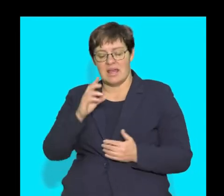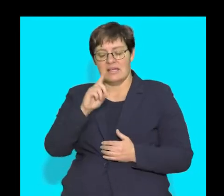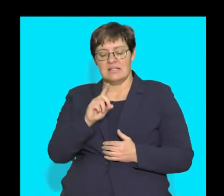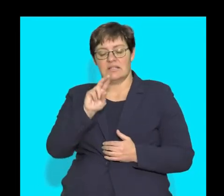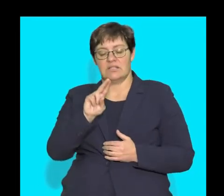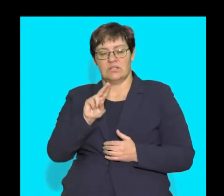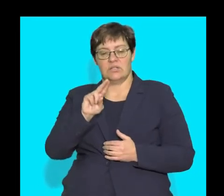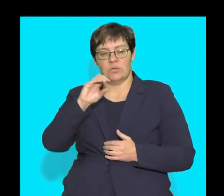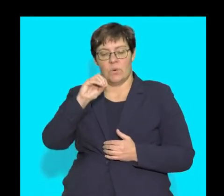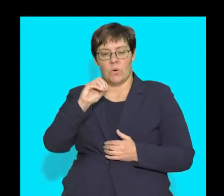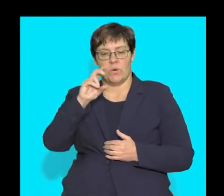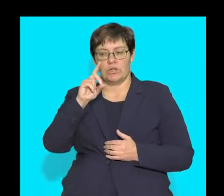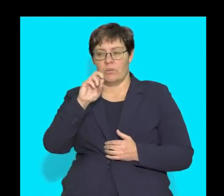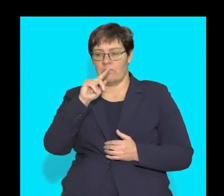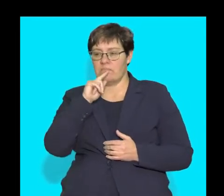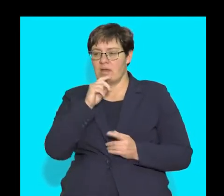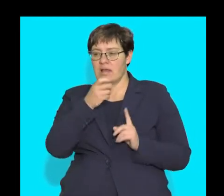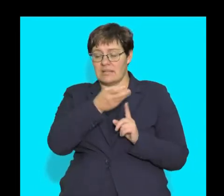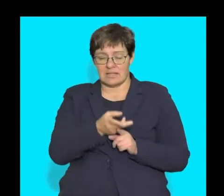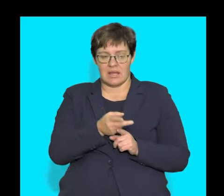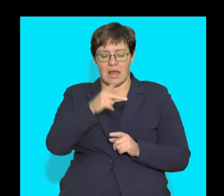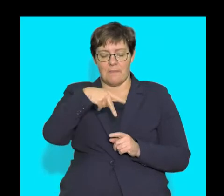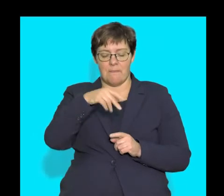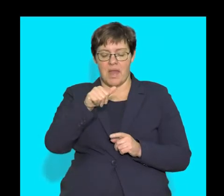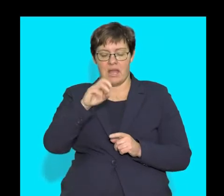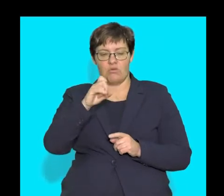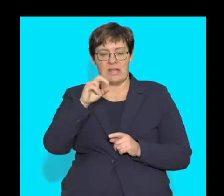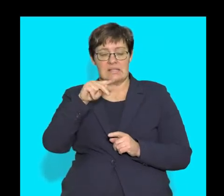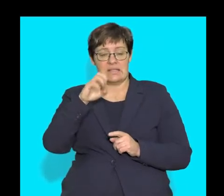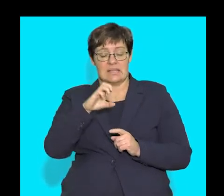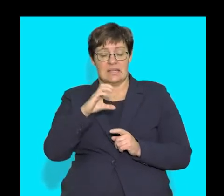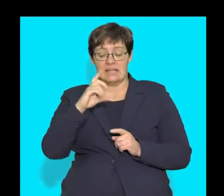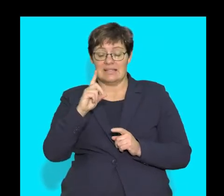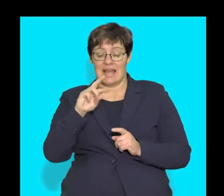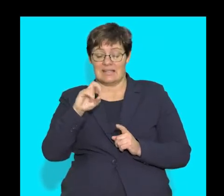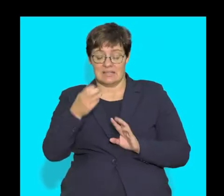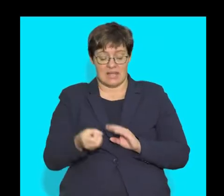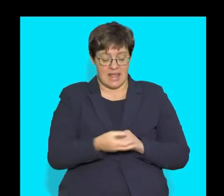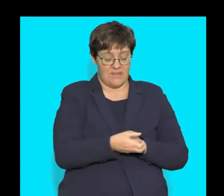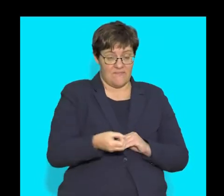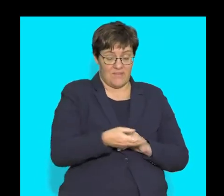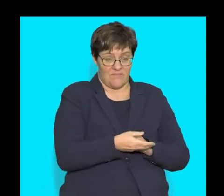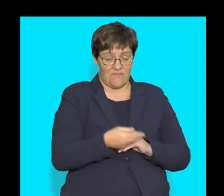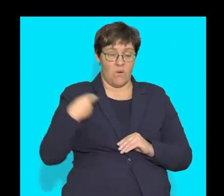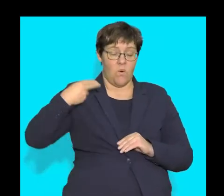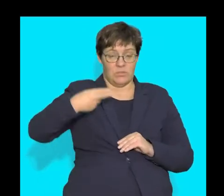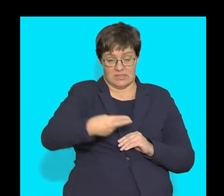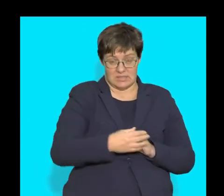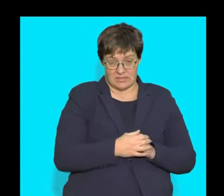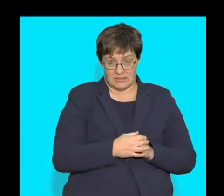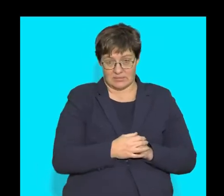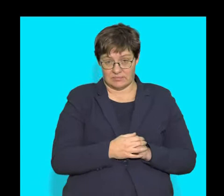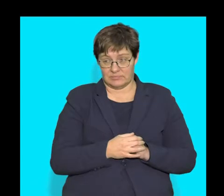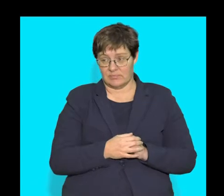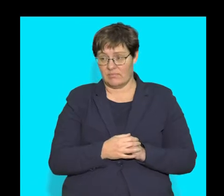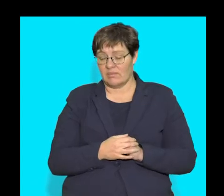duodenum here through a duct called the pancreatic duct. So this little tube or duct transfers